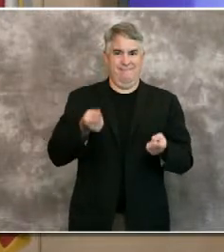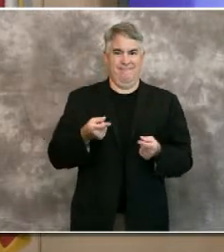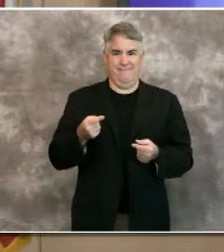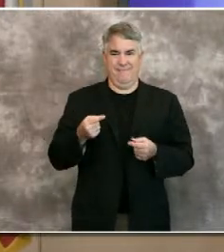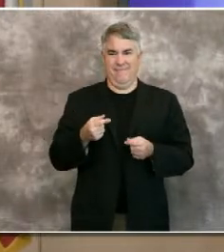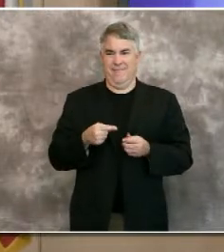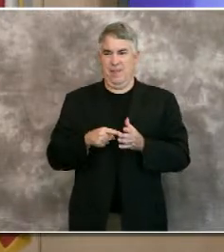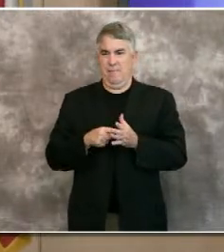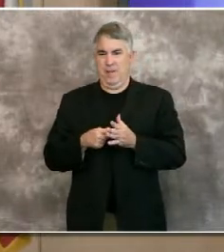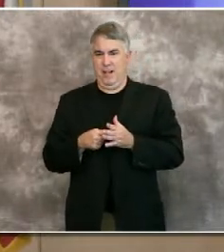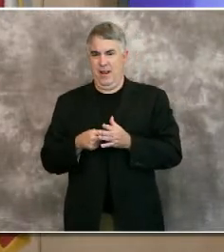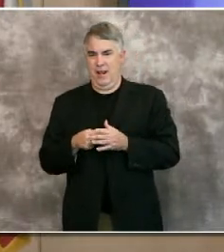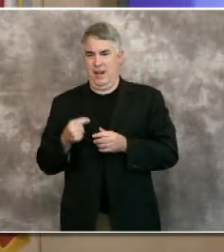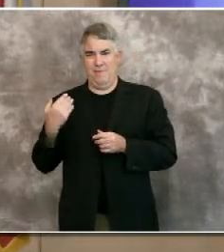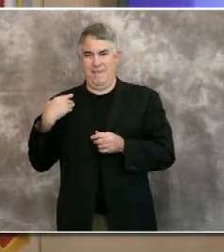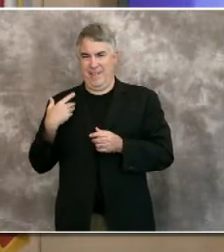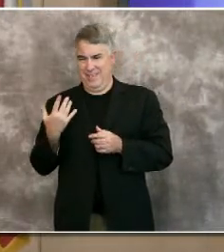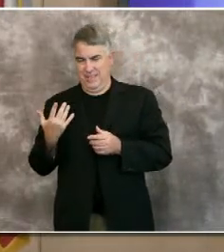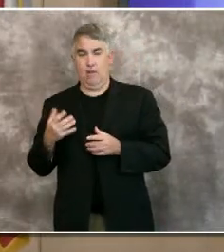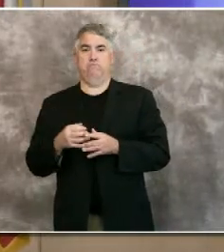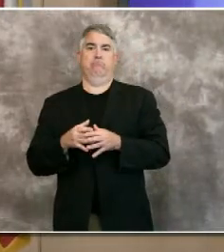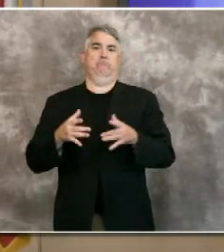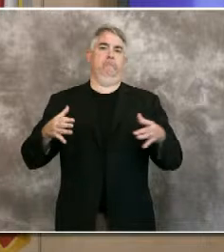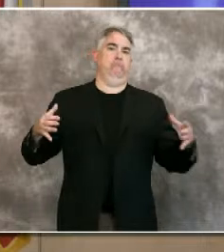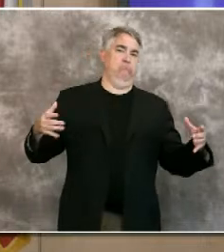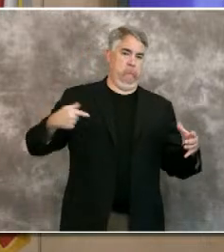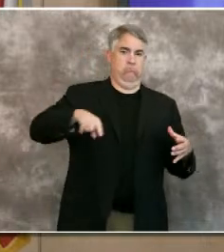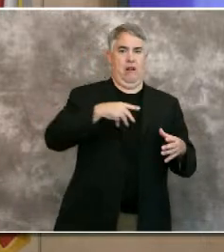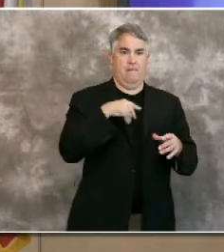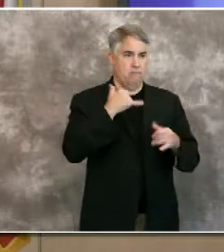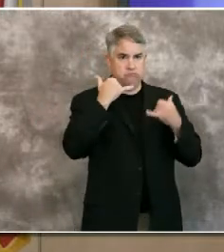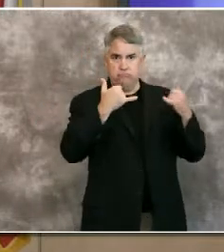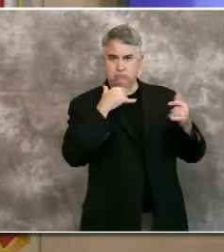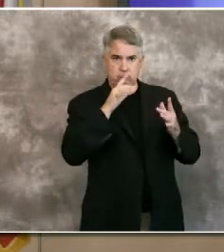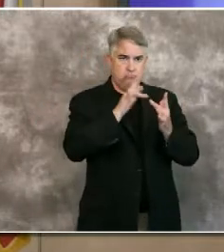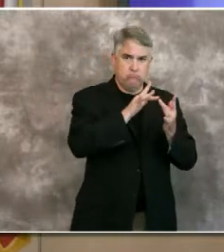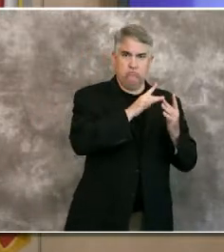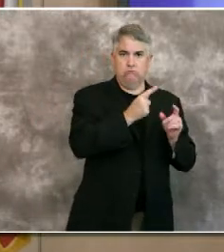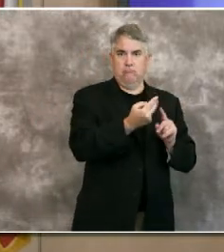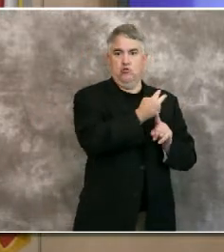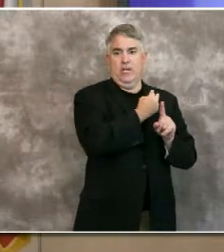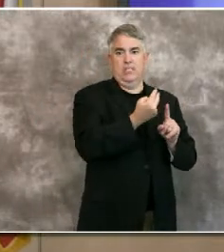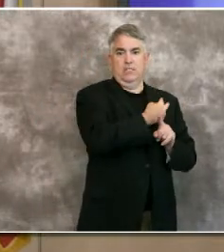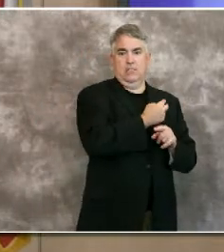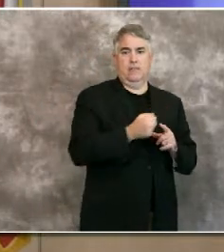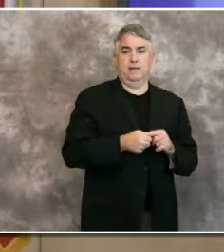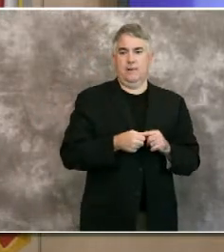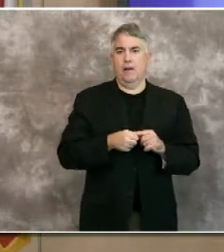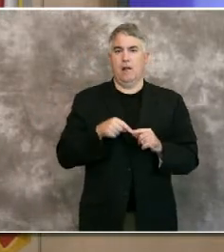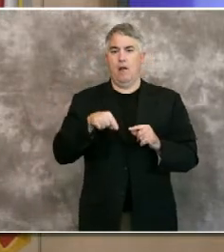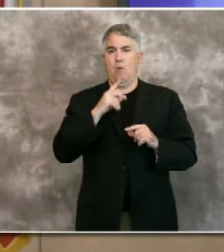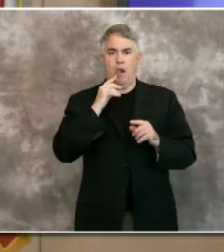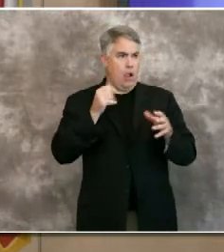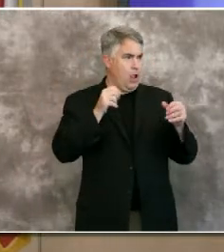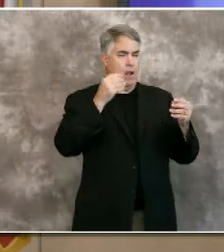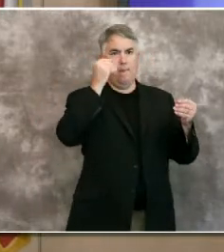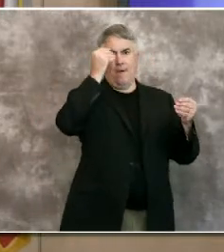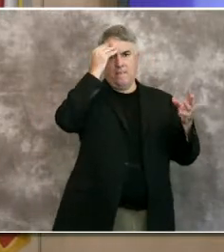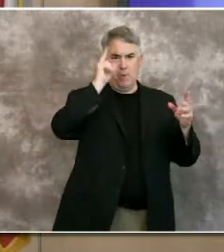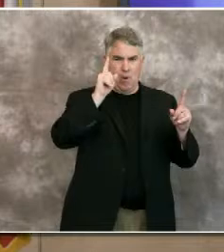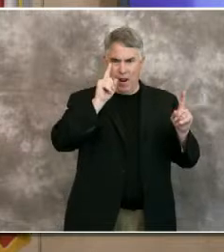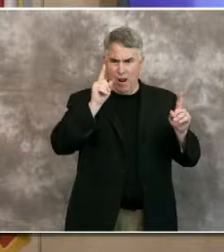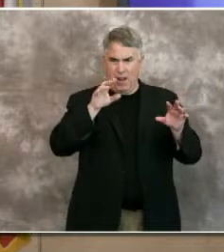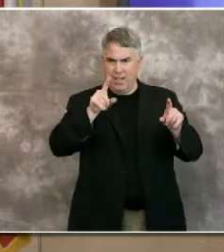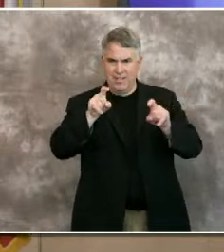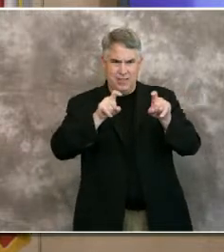gives us better insight into being able to track and trace and link cases back to specific things. And so we